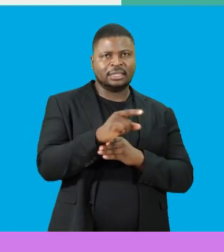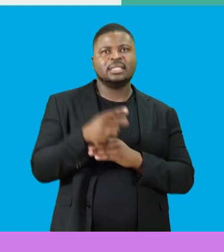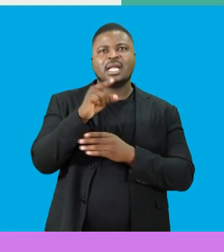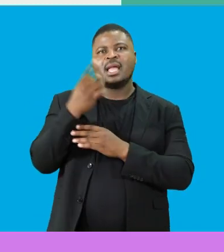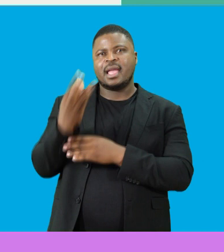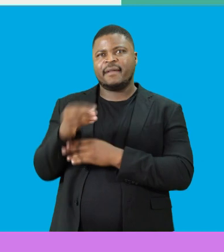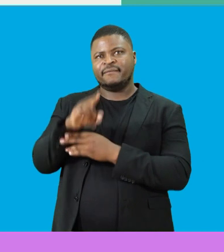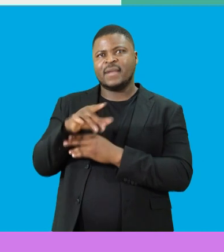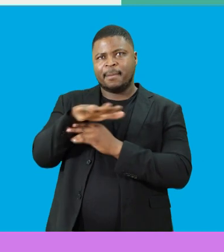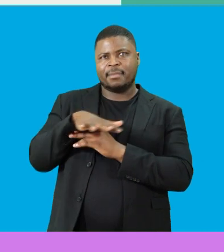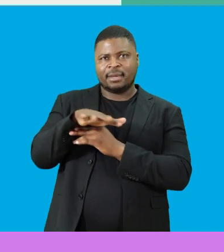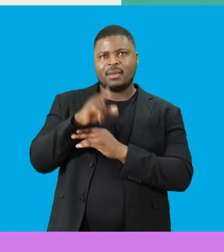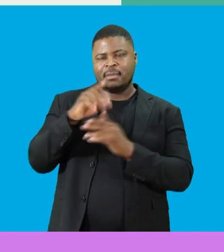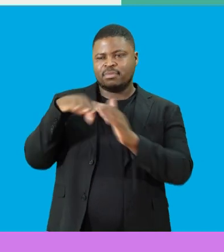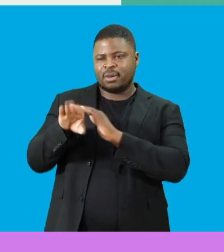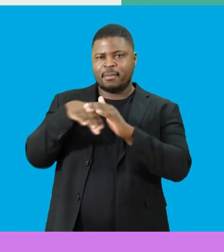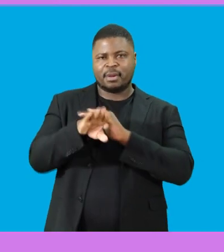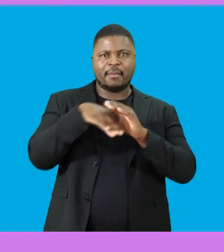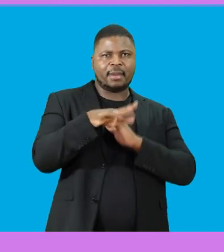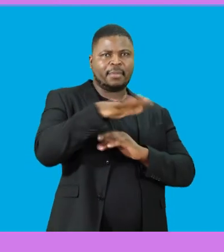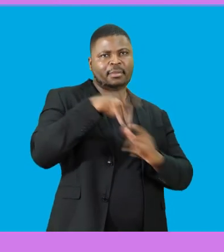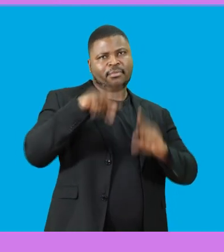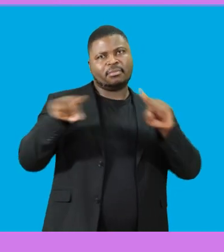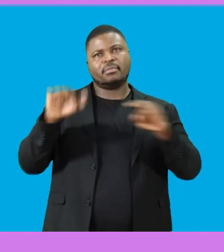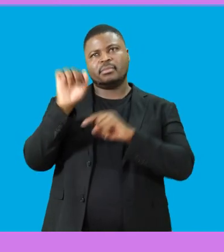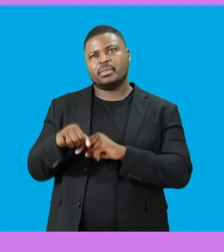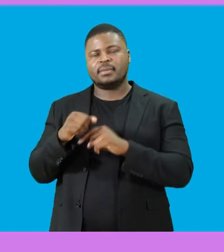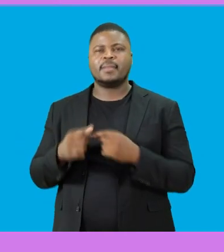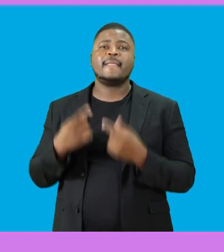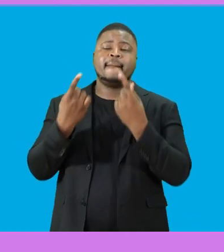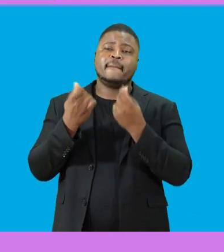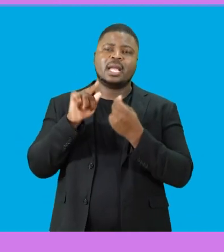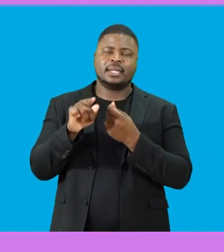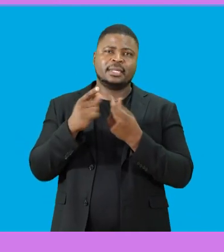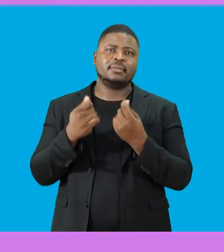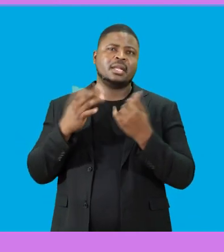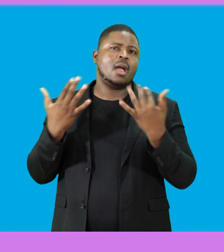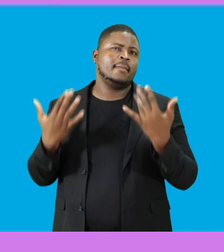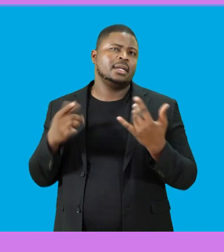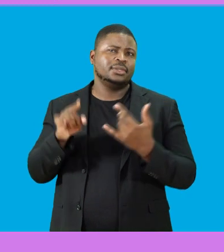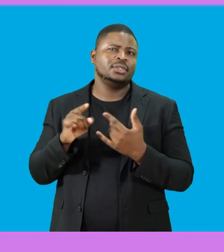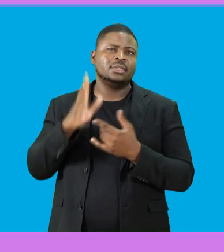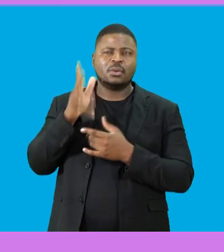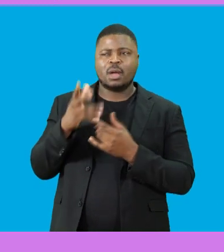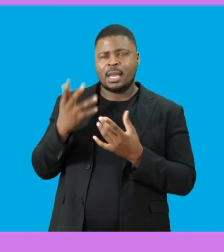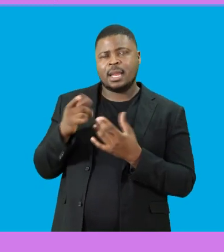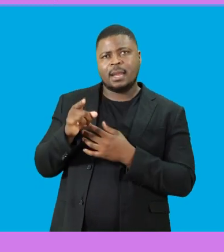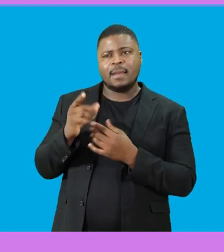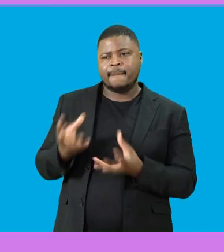are given from place to place. How much will it cost